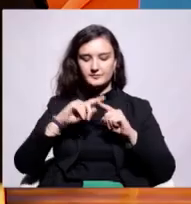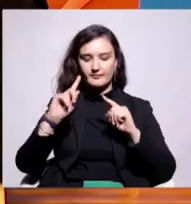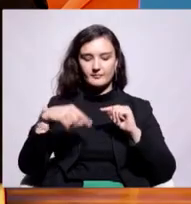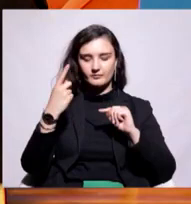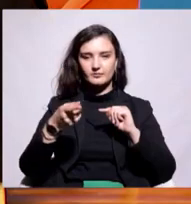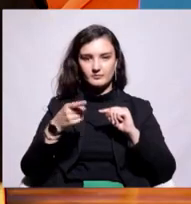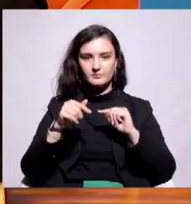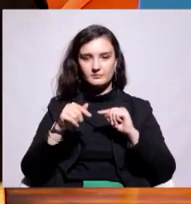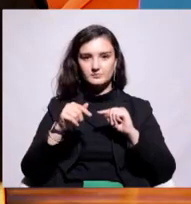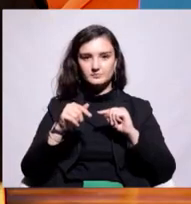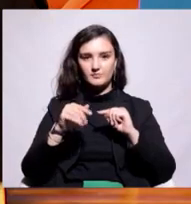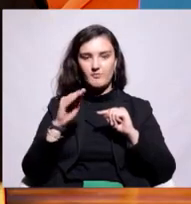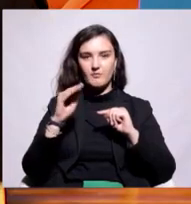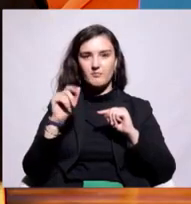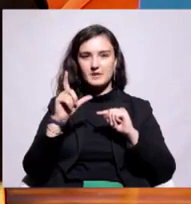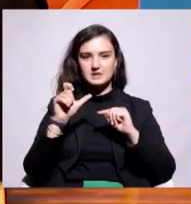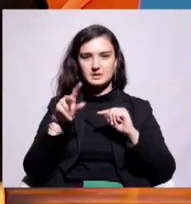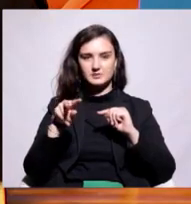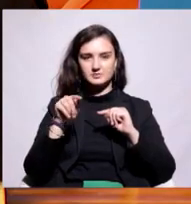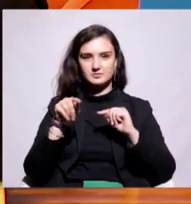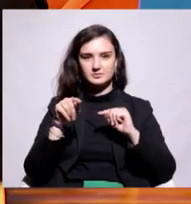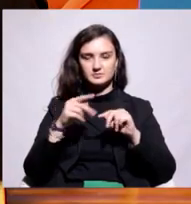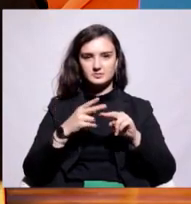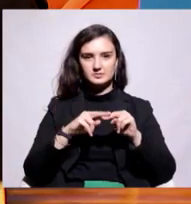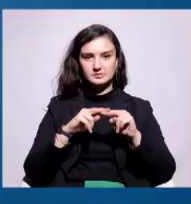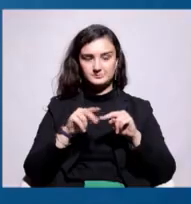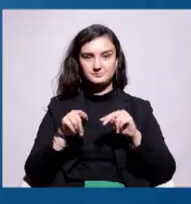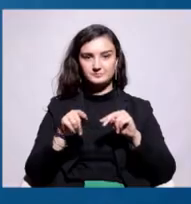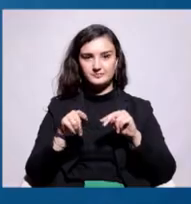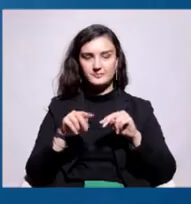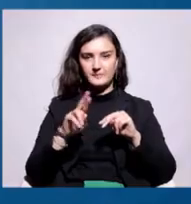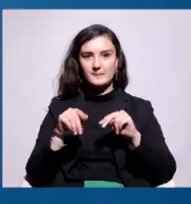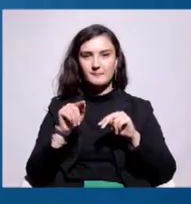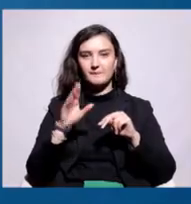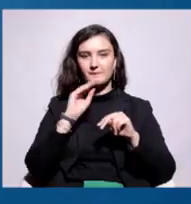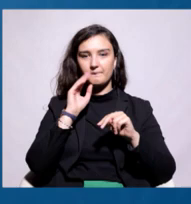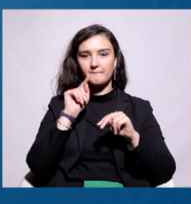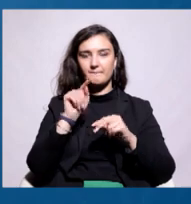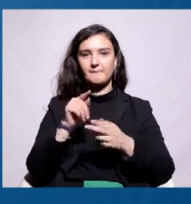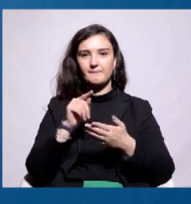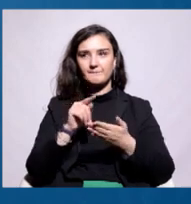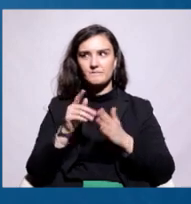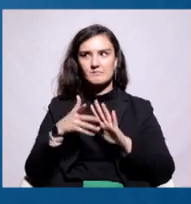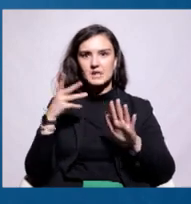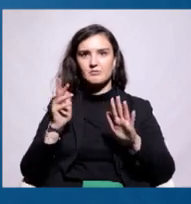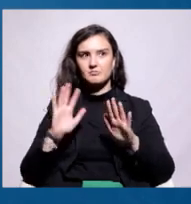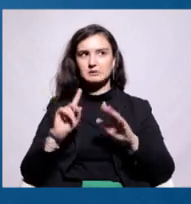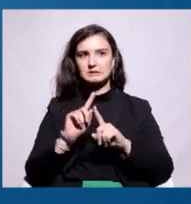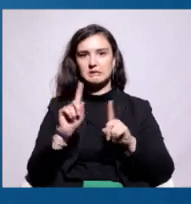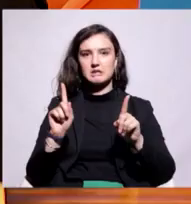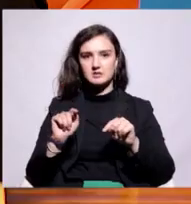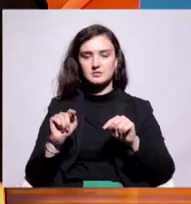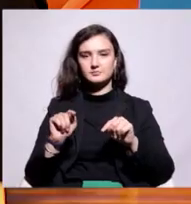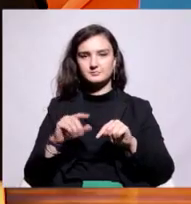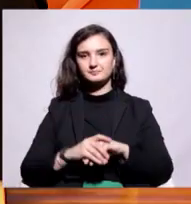is puzzled. Puzzled. Puzzled. It's an adjective, and it is when you are confused by